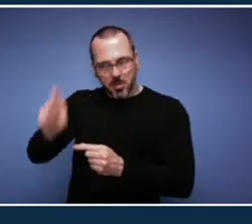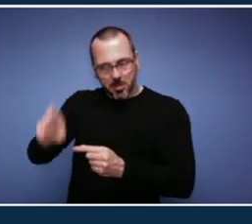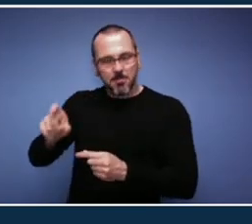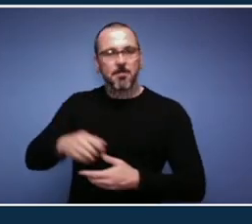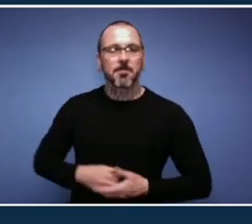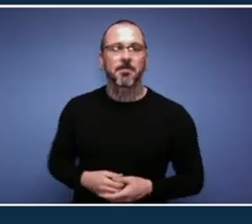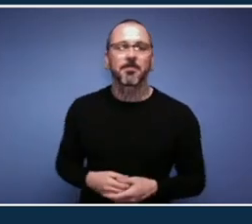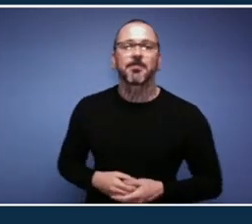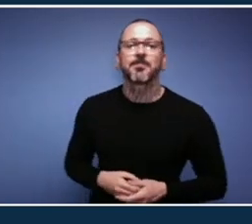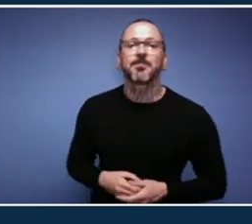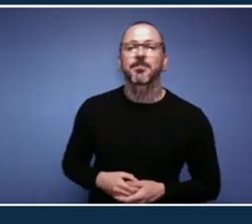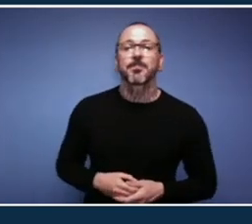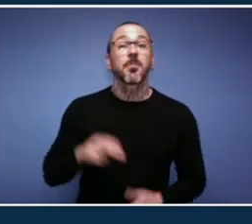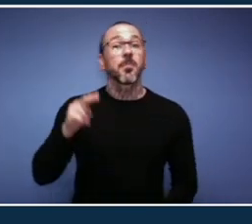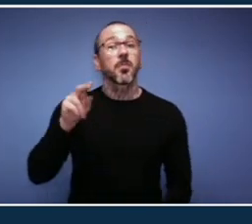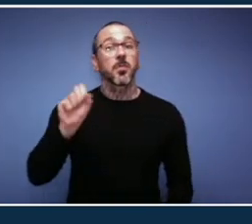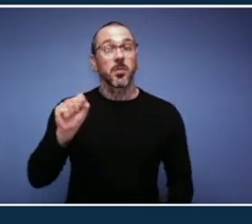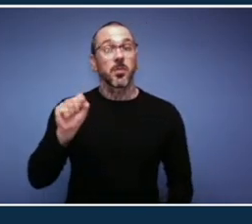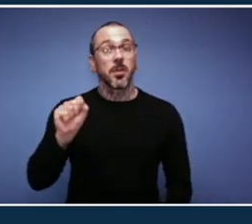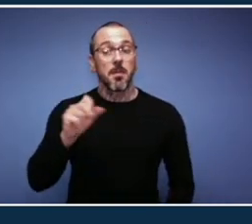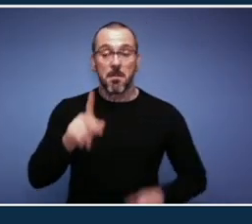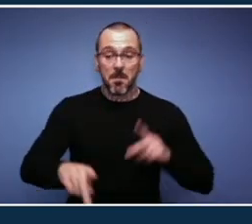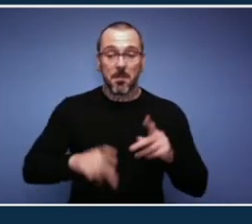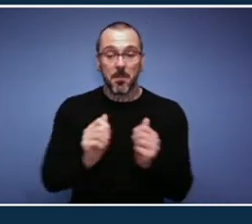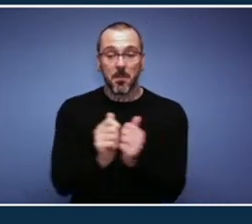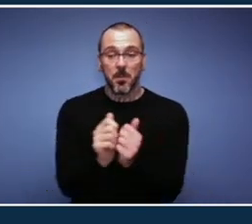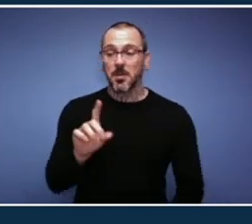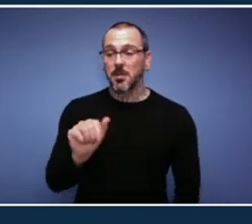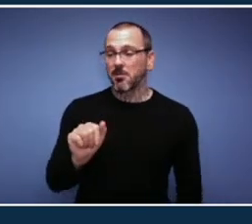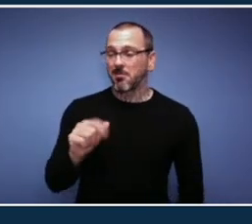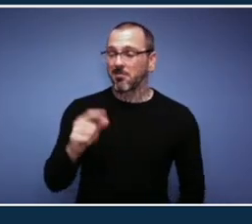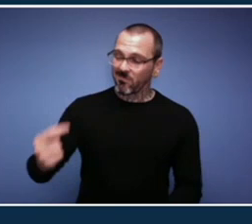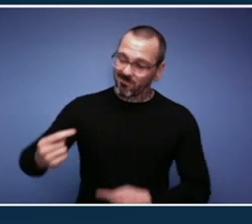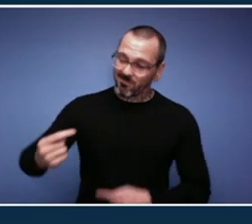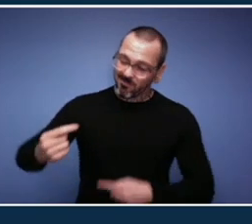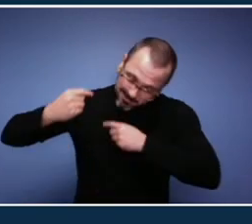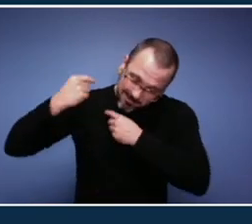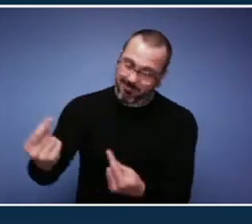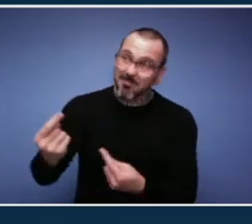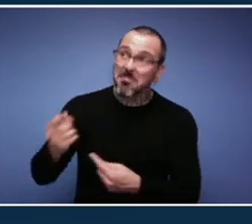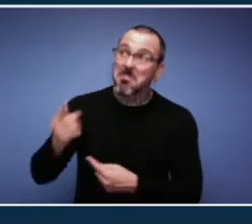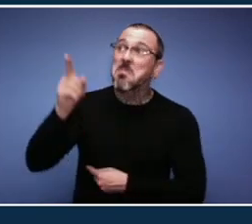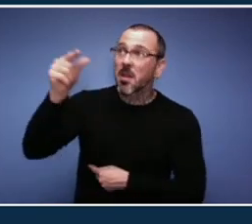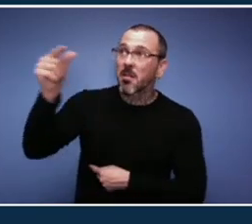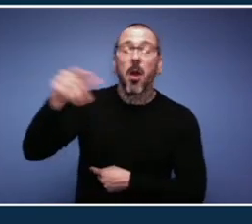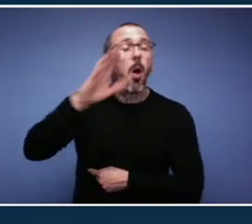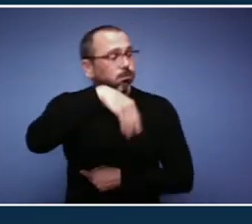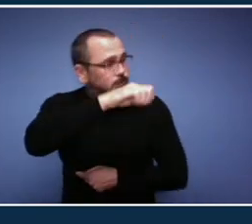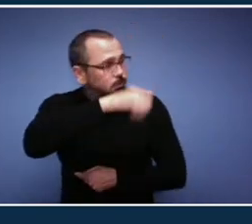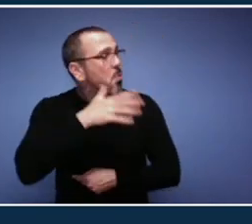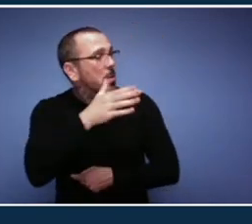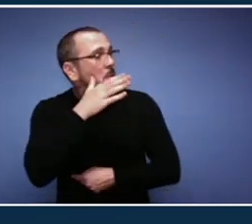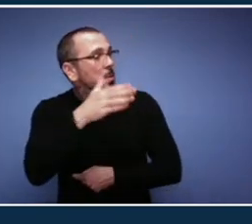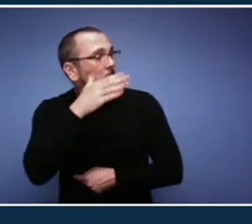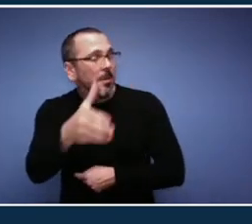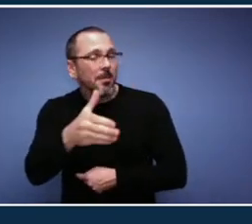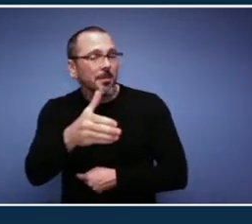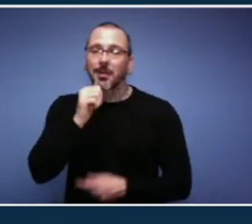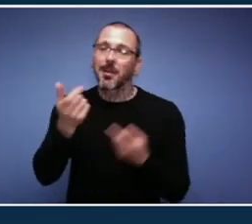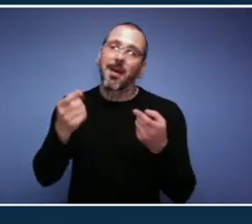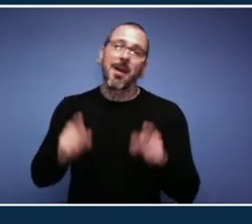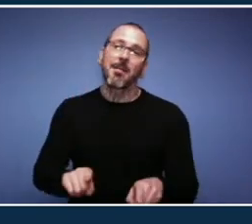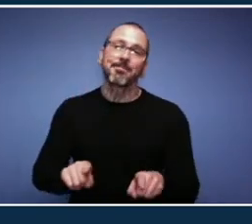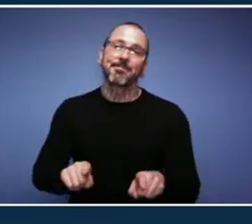with disabilities have been subjected to many, many decades of broken promises. So the idea here is that the